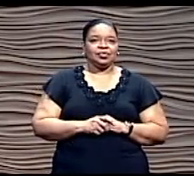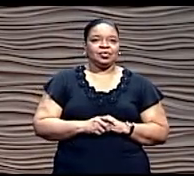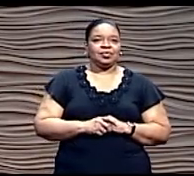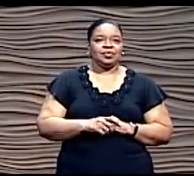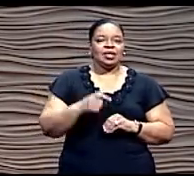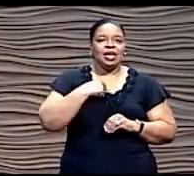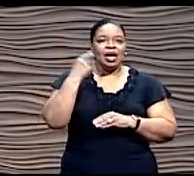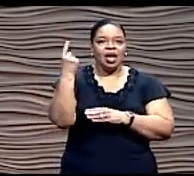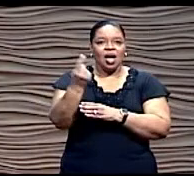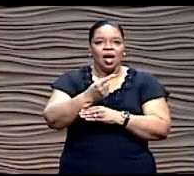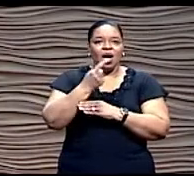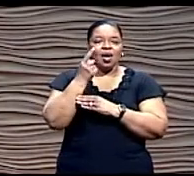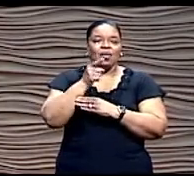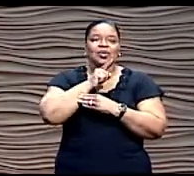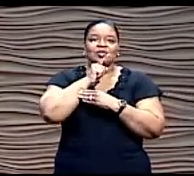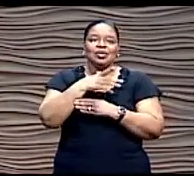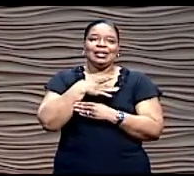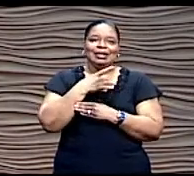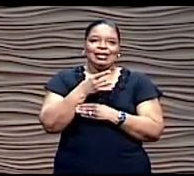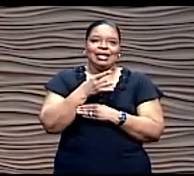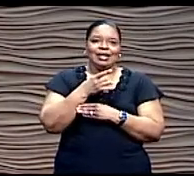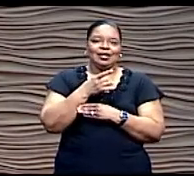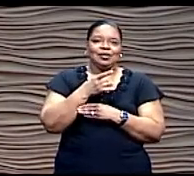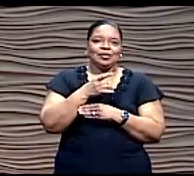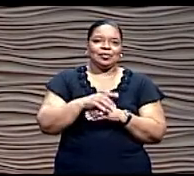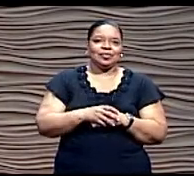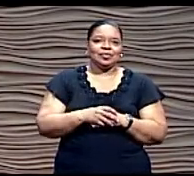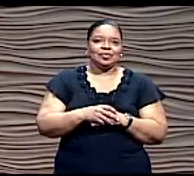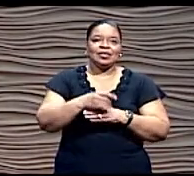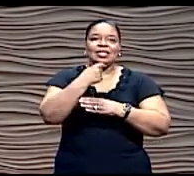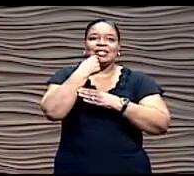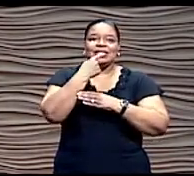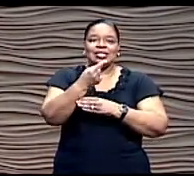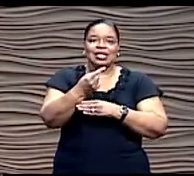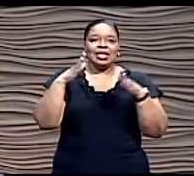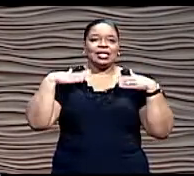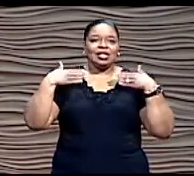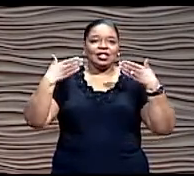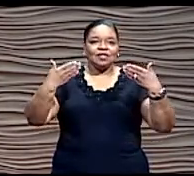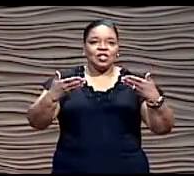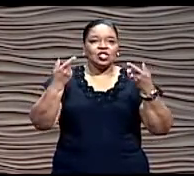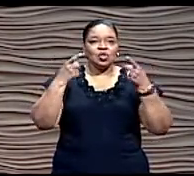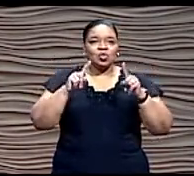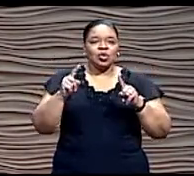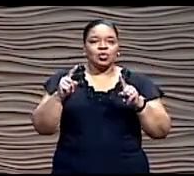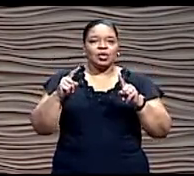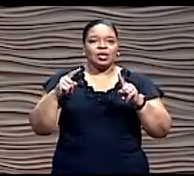I always enjoy reciting the confession when we come to